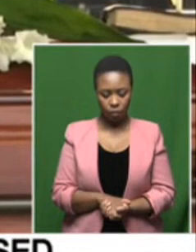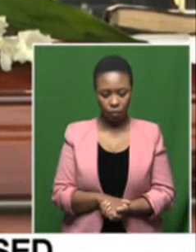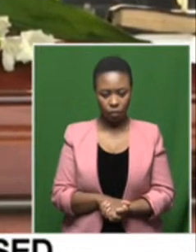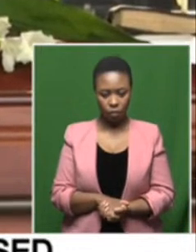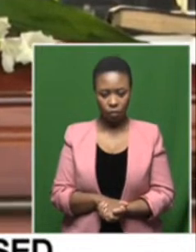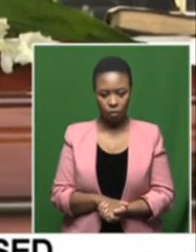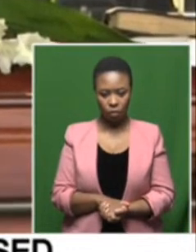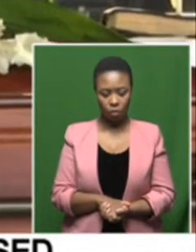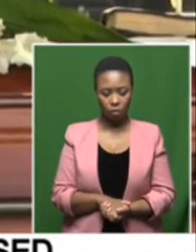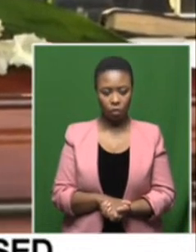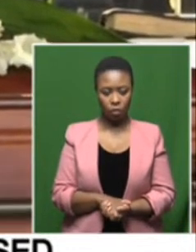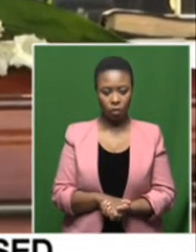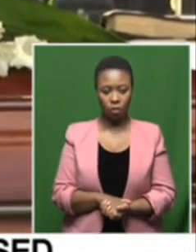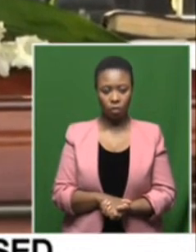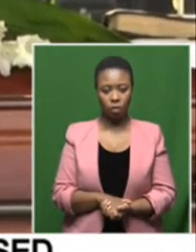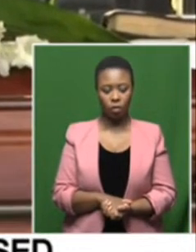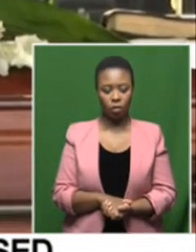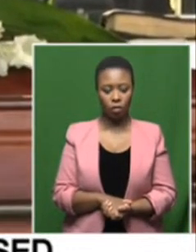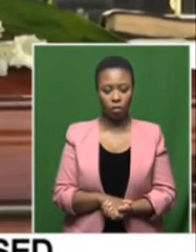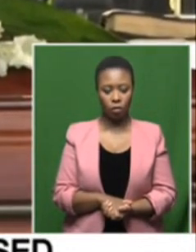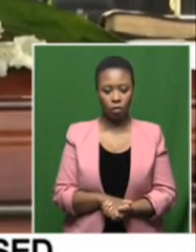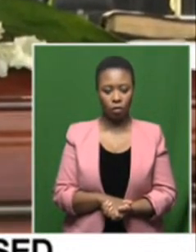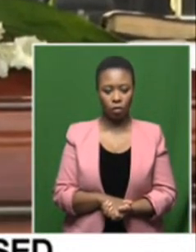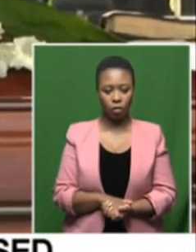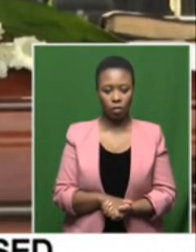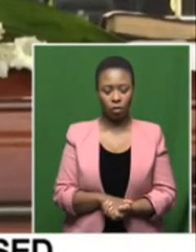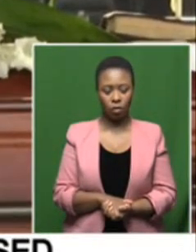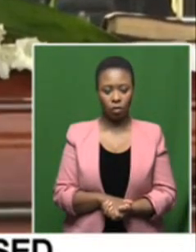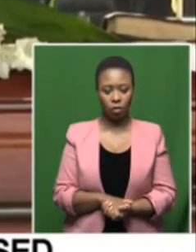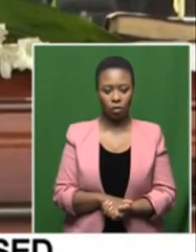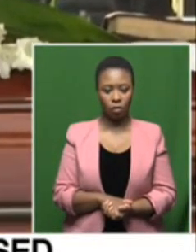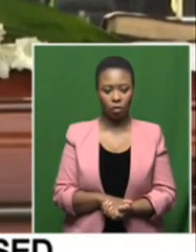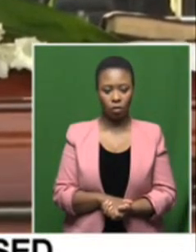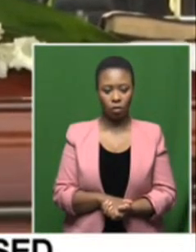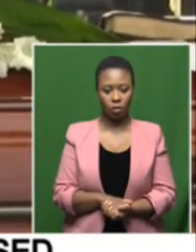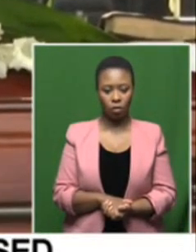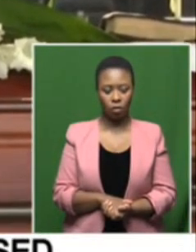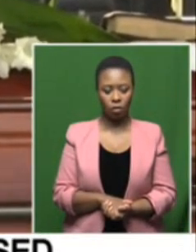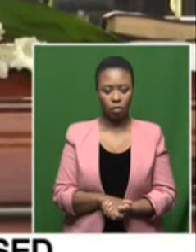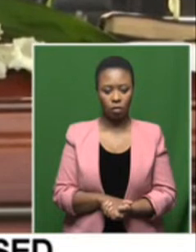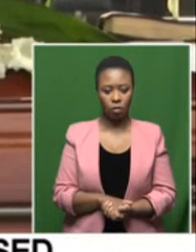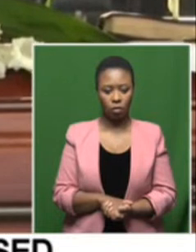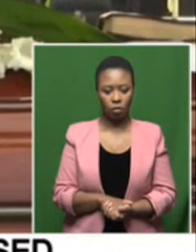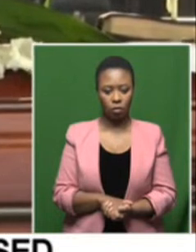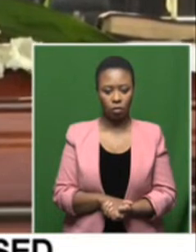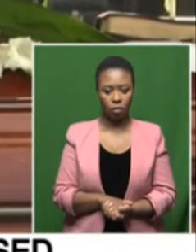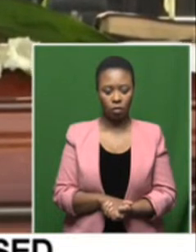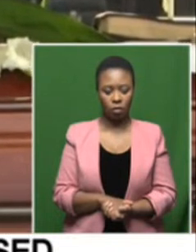Thank you.